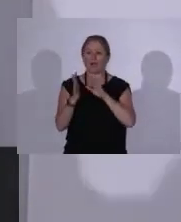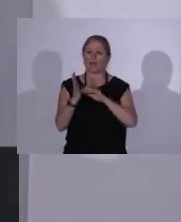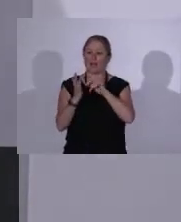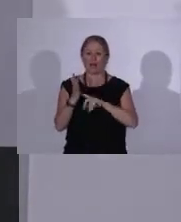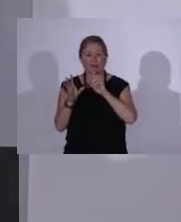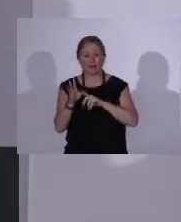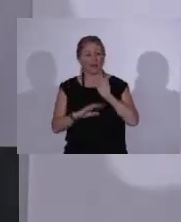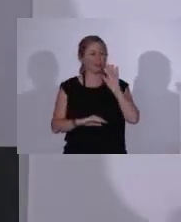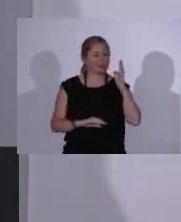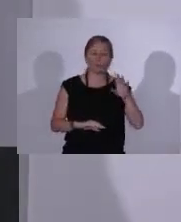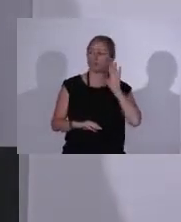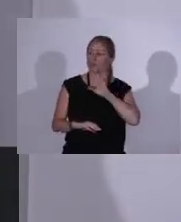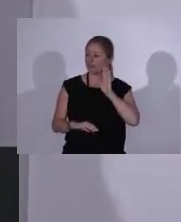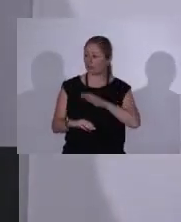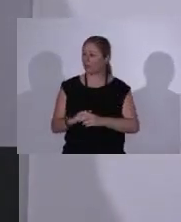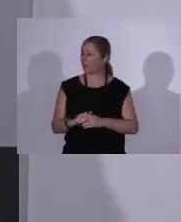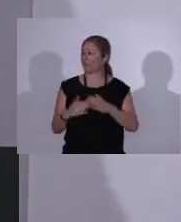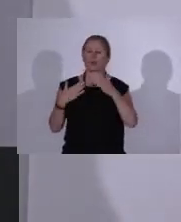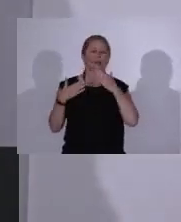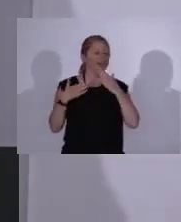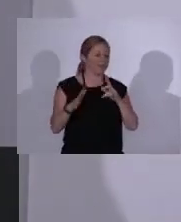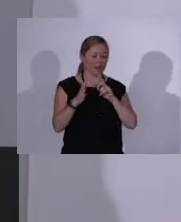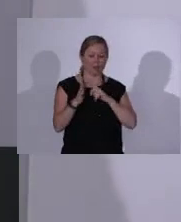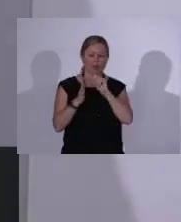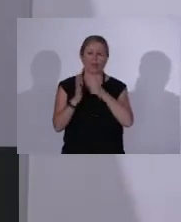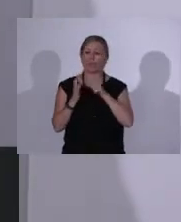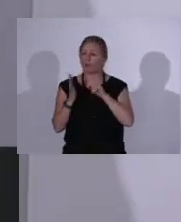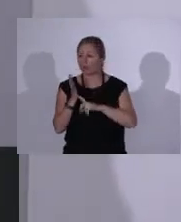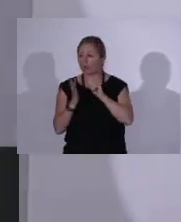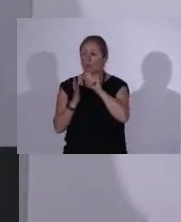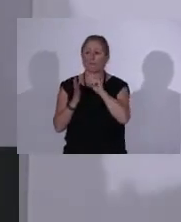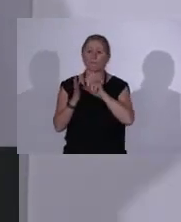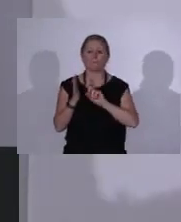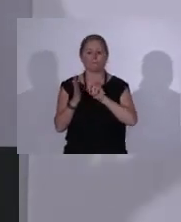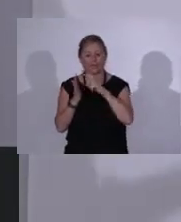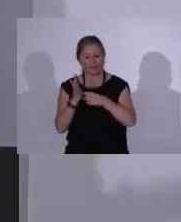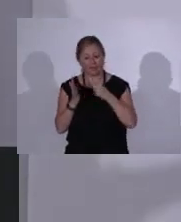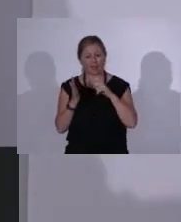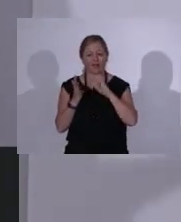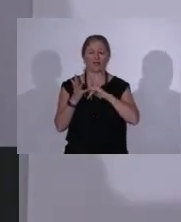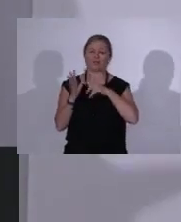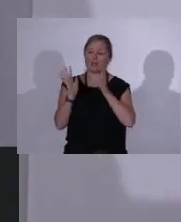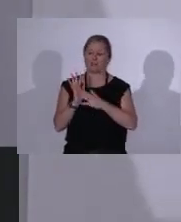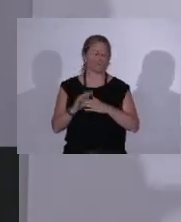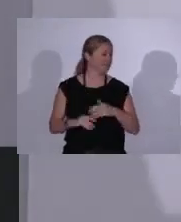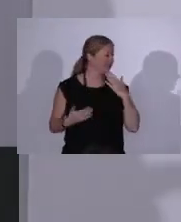earlier. Big thank you to April Wilson, Peter Griffiths, and Samantha Marshall. Thank you, guys.